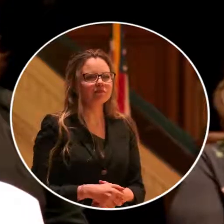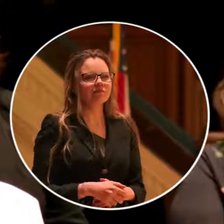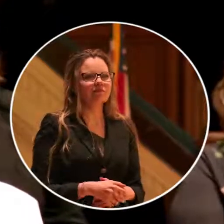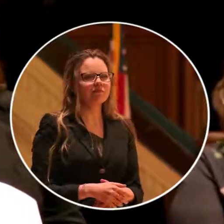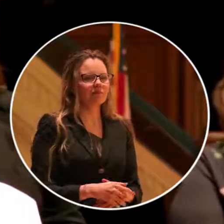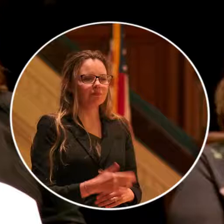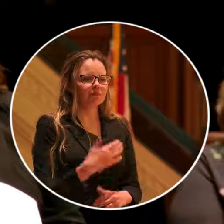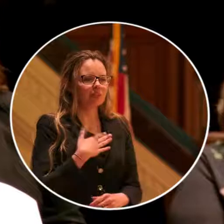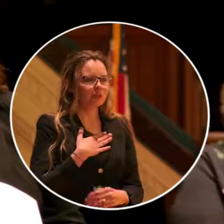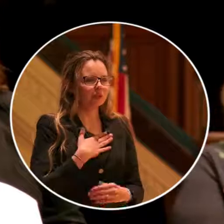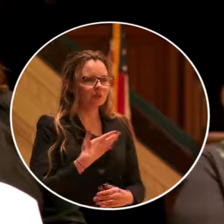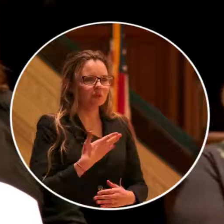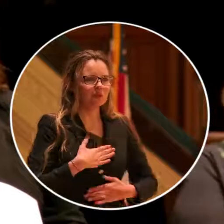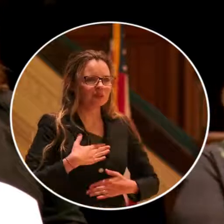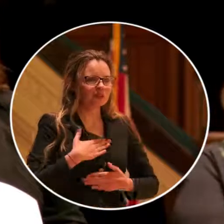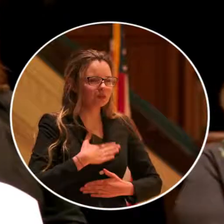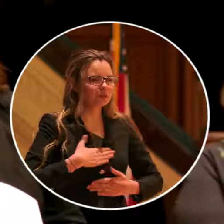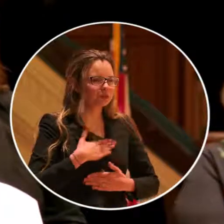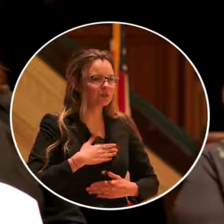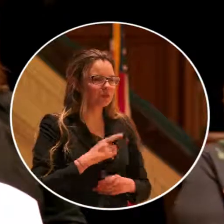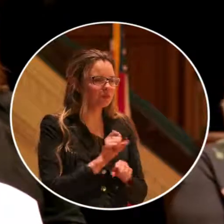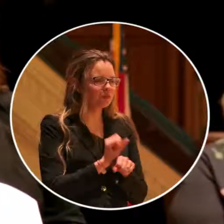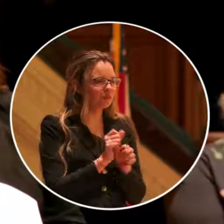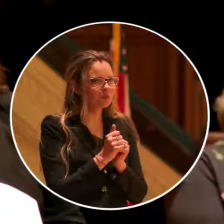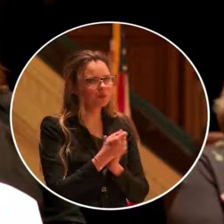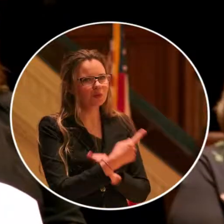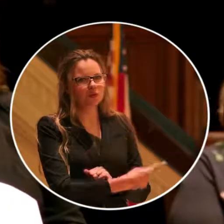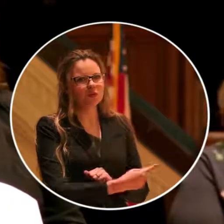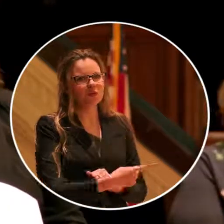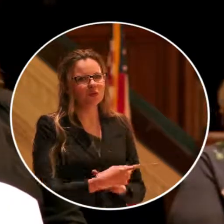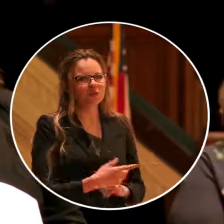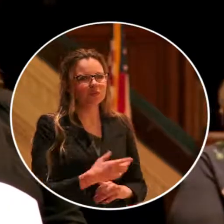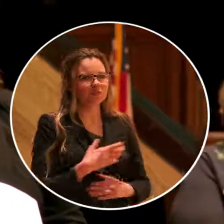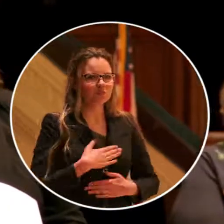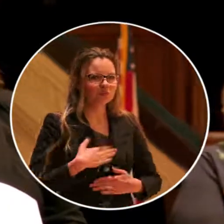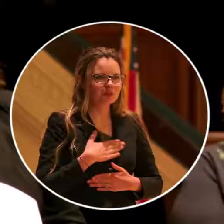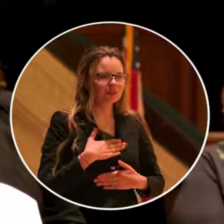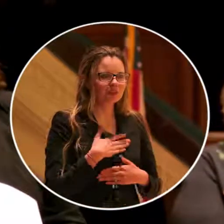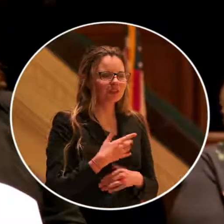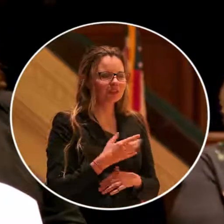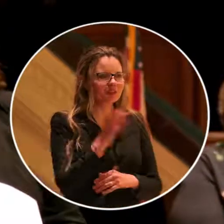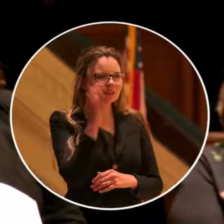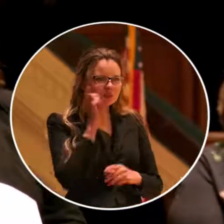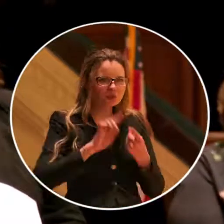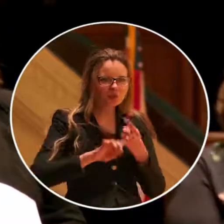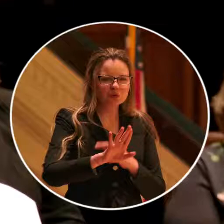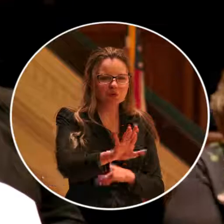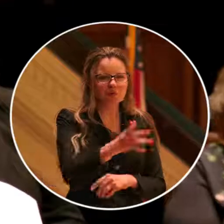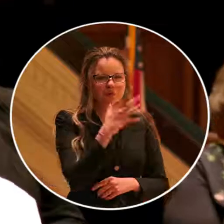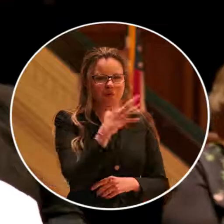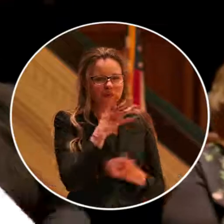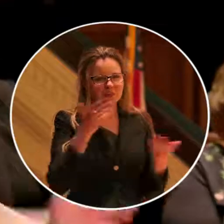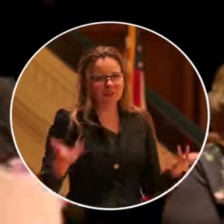you, and we are so thankful for all you have done to keep Listen to Your Mother in Rochester.